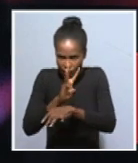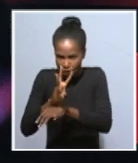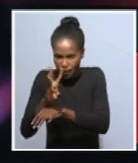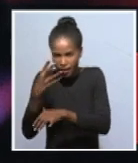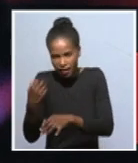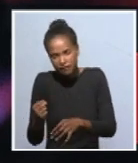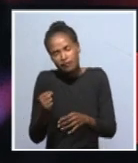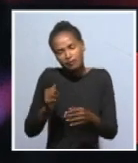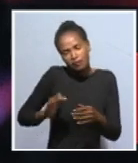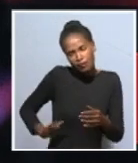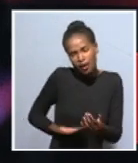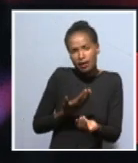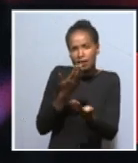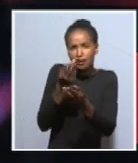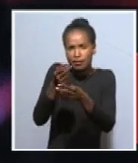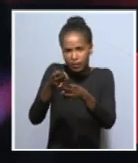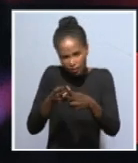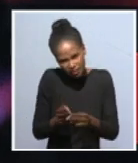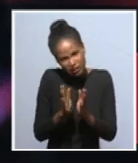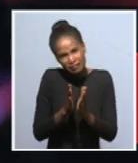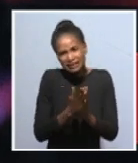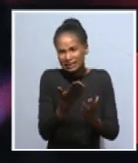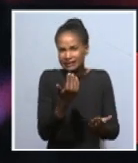and we would then invite them to take